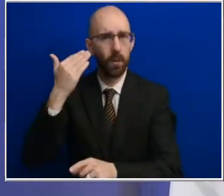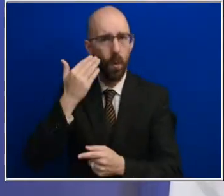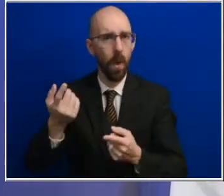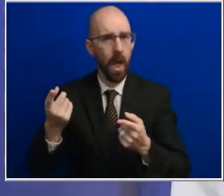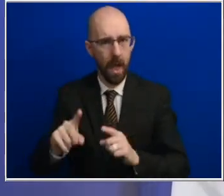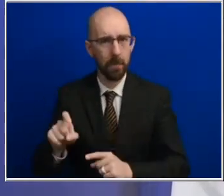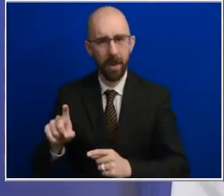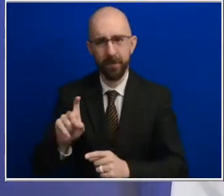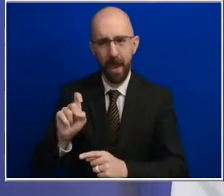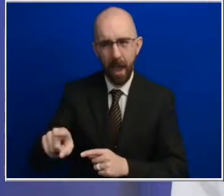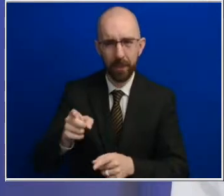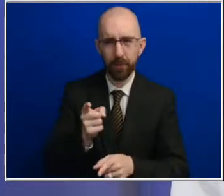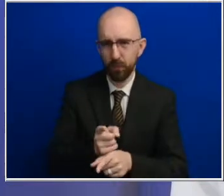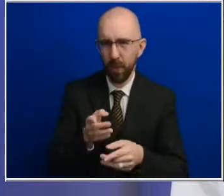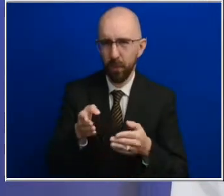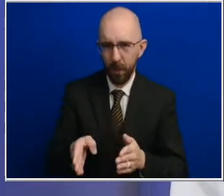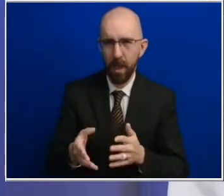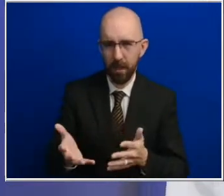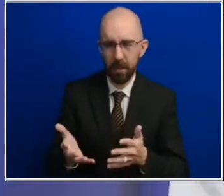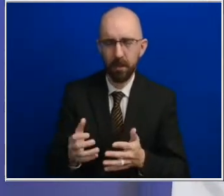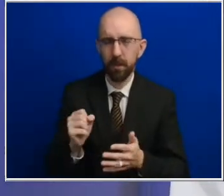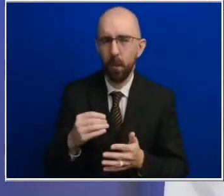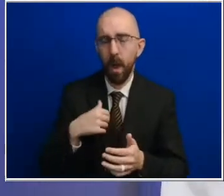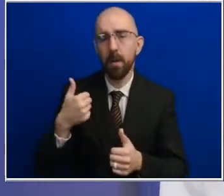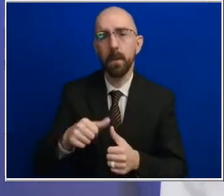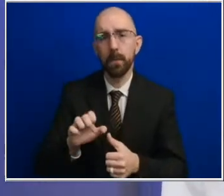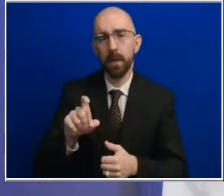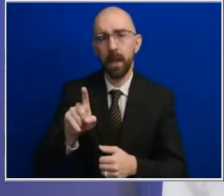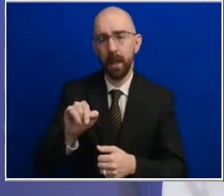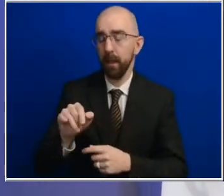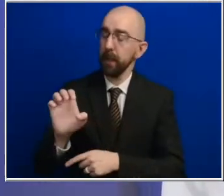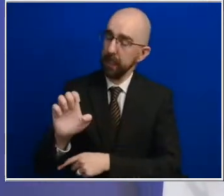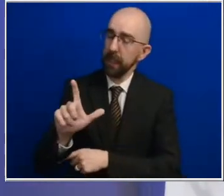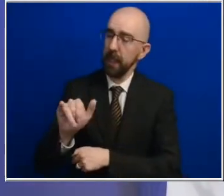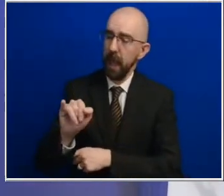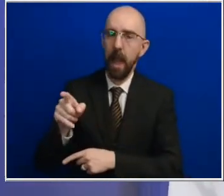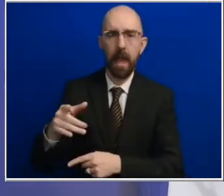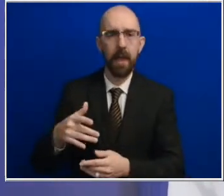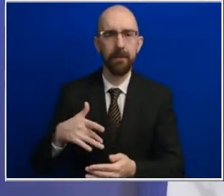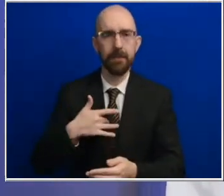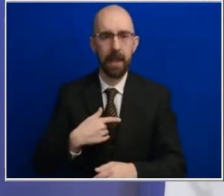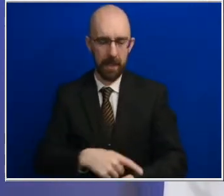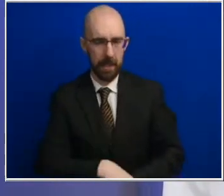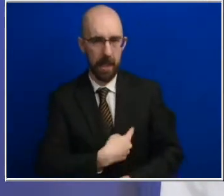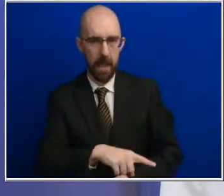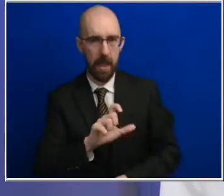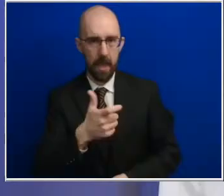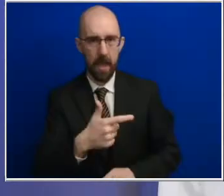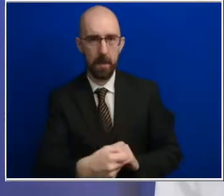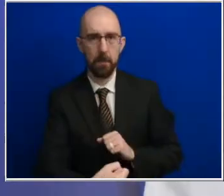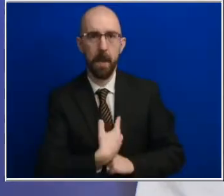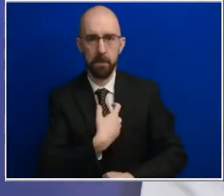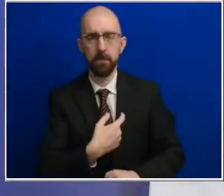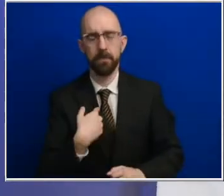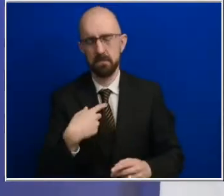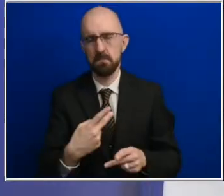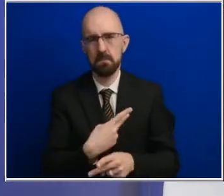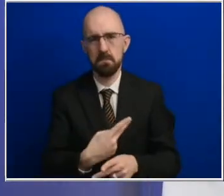way. And so I remember when Eli said that he got that feeling in his left leg, that's when I felt very confident we could figure it out because that's a